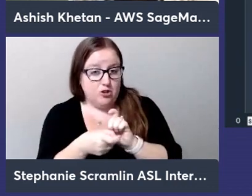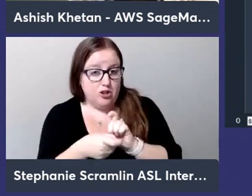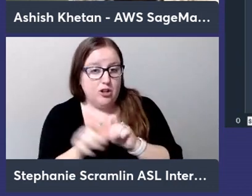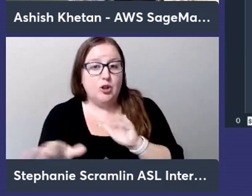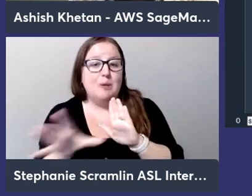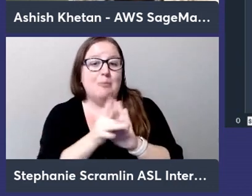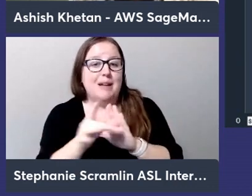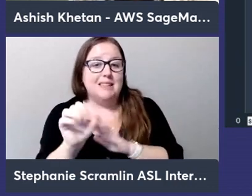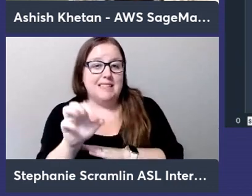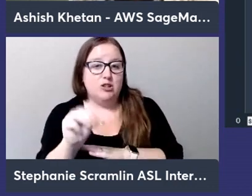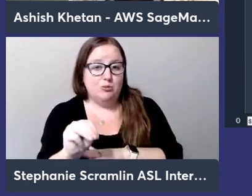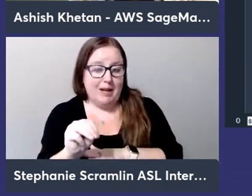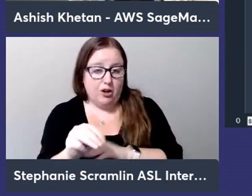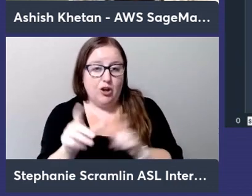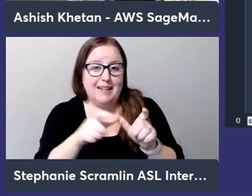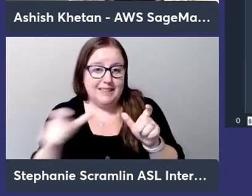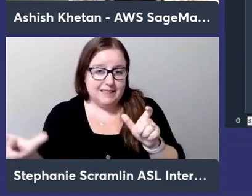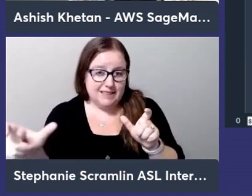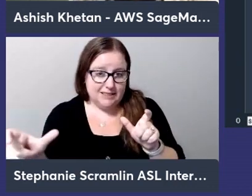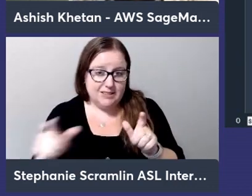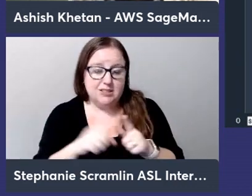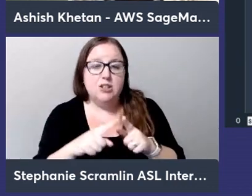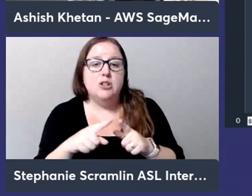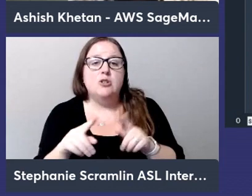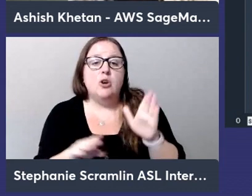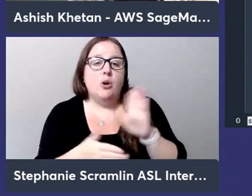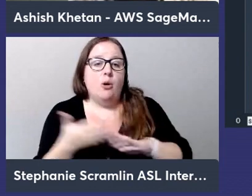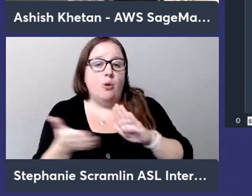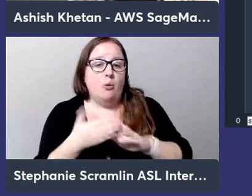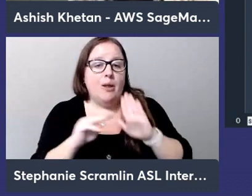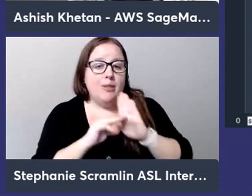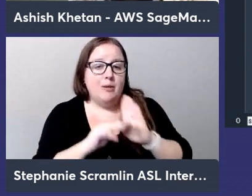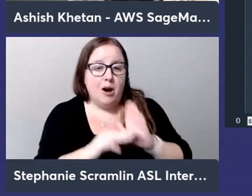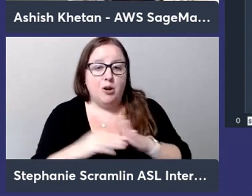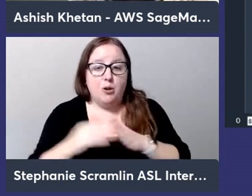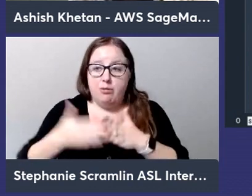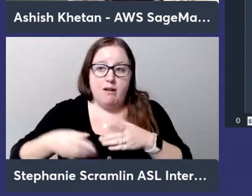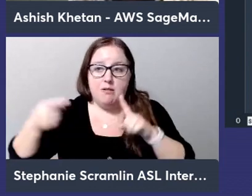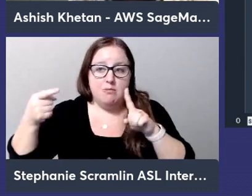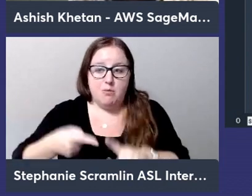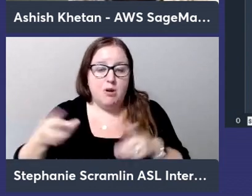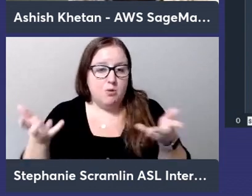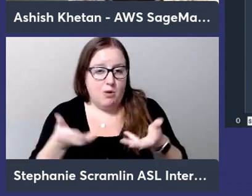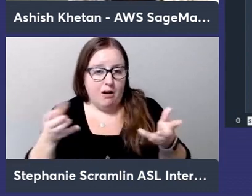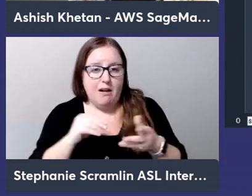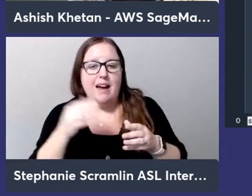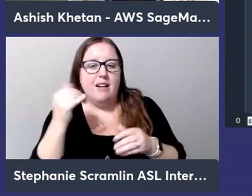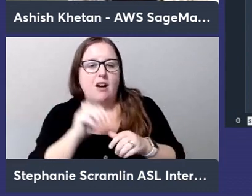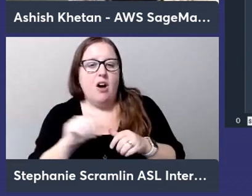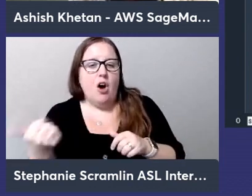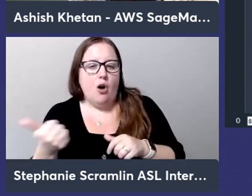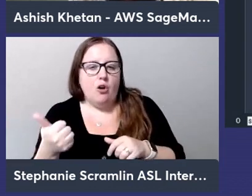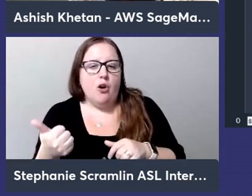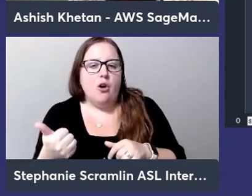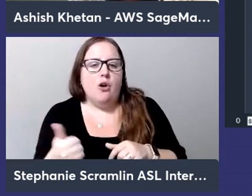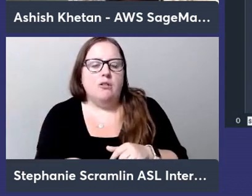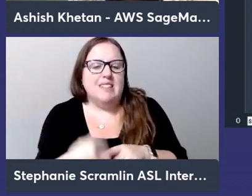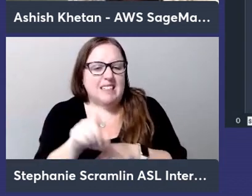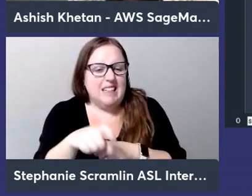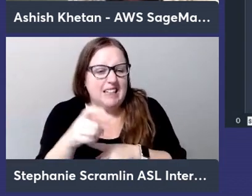which SageMaker instance do you want to deploy your model on, what is the endpoint name, and if there are other customer resource tags and